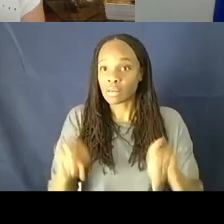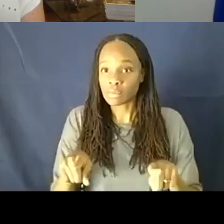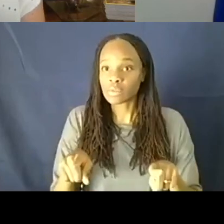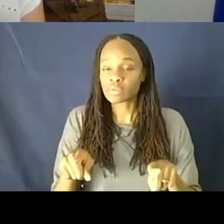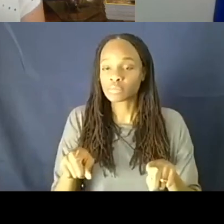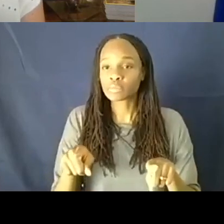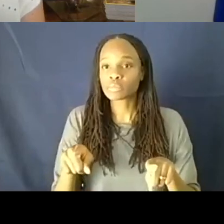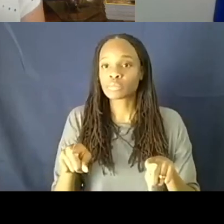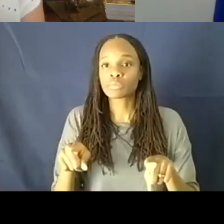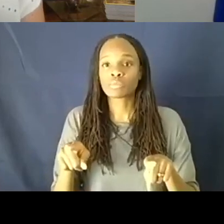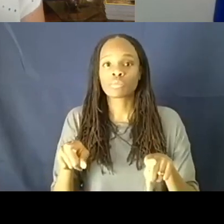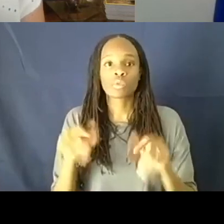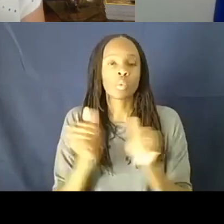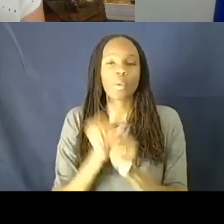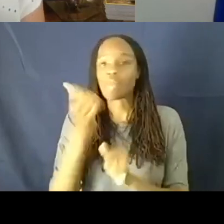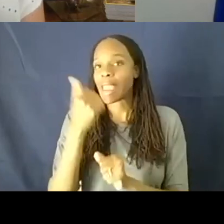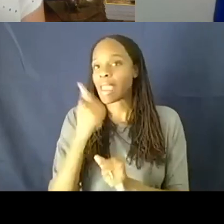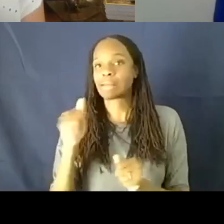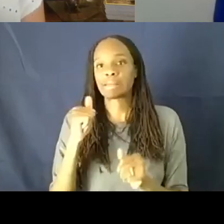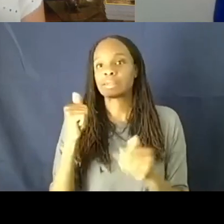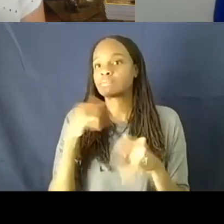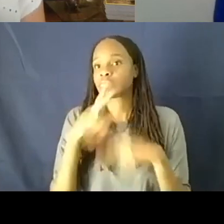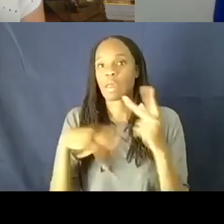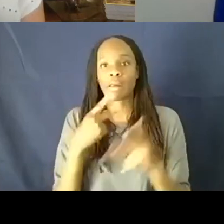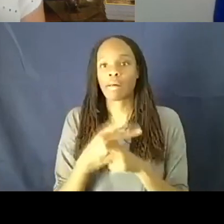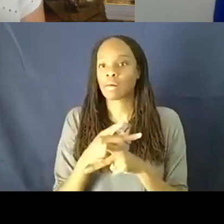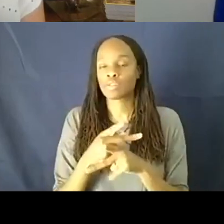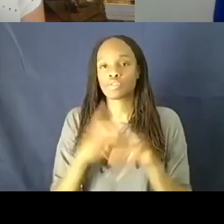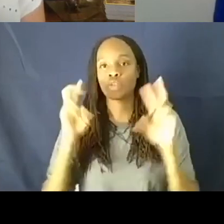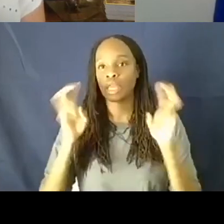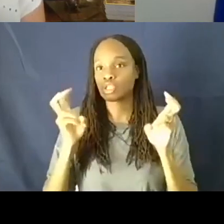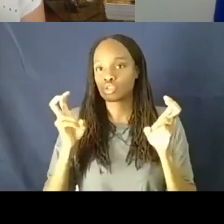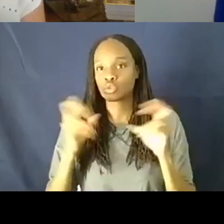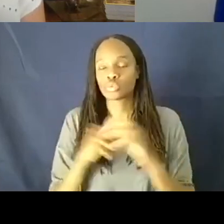any number of issues. What I think we all need to understand is